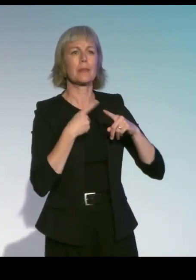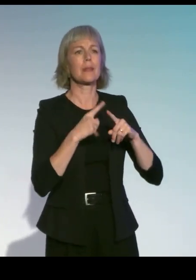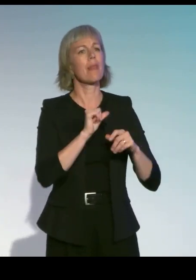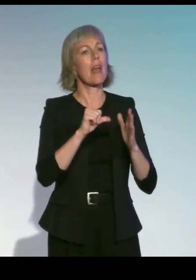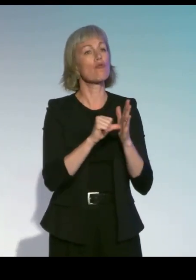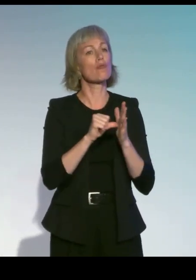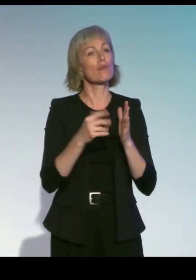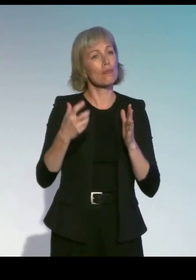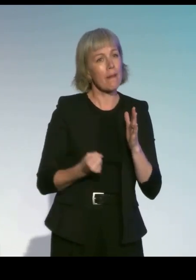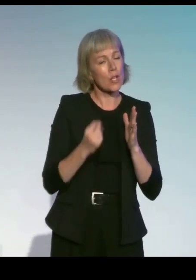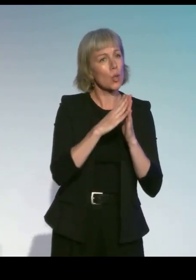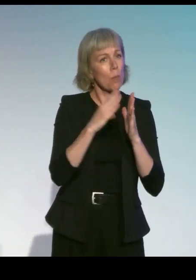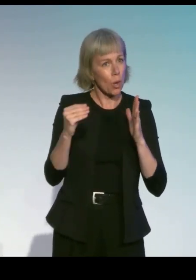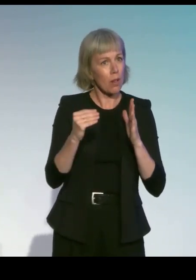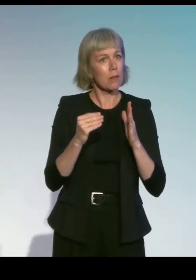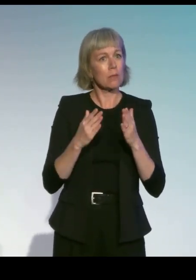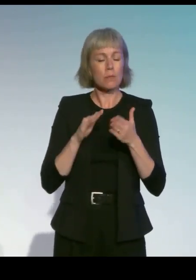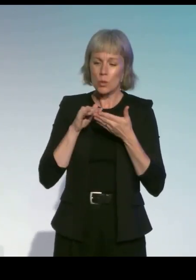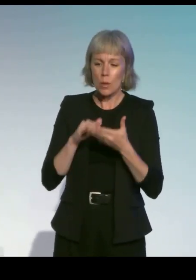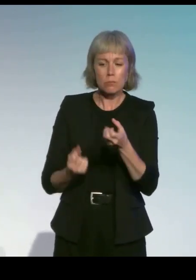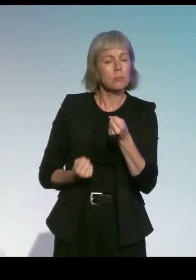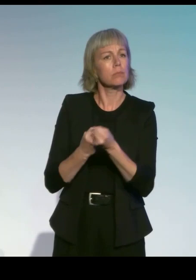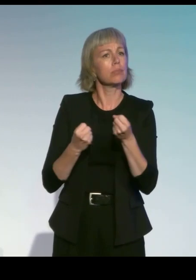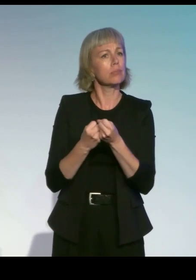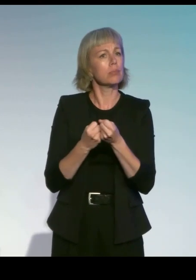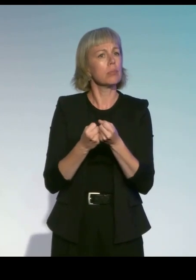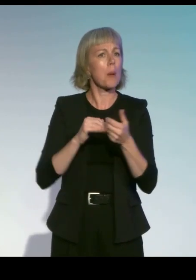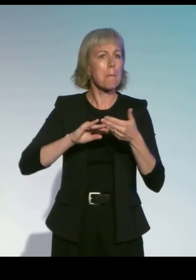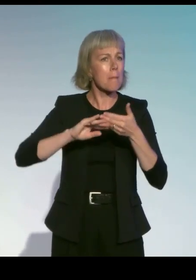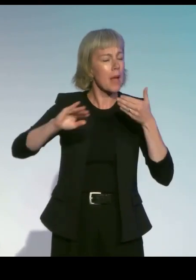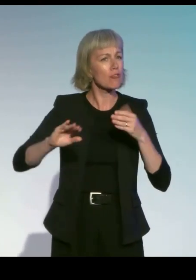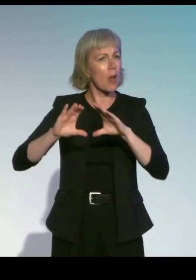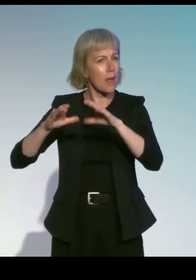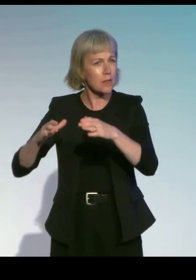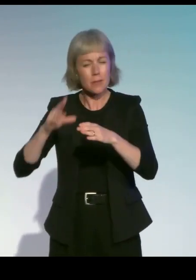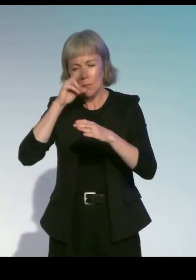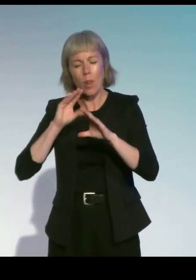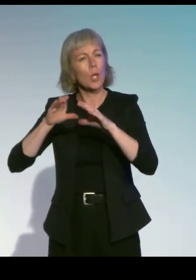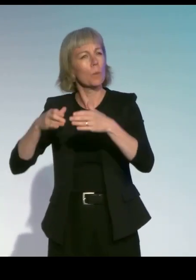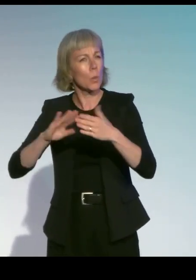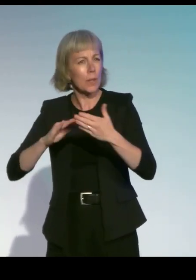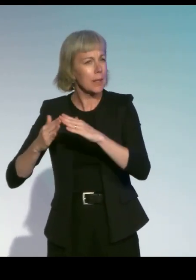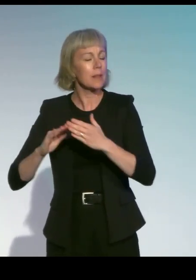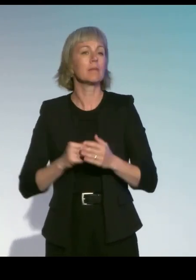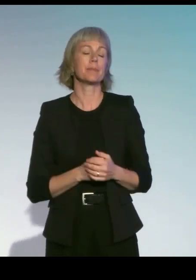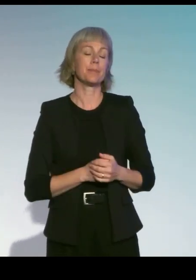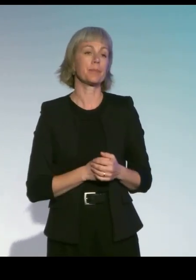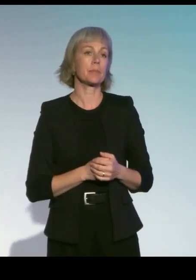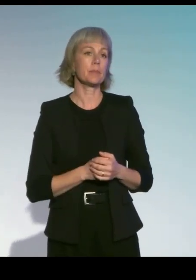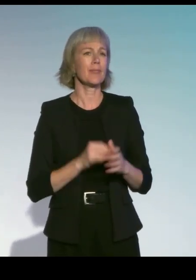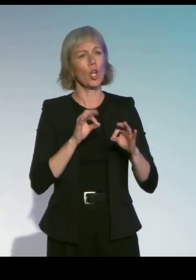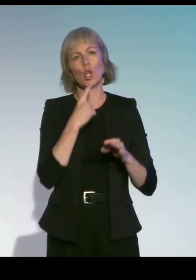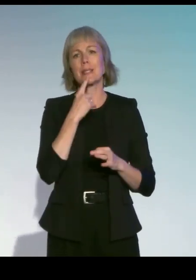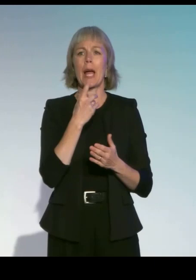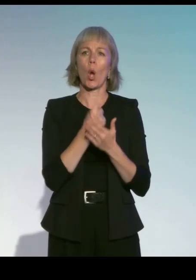to prioritize sexually marginalized communities and as knowledgeable stakeholders, as decision makers and leaders. And that's not just saying let's put